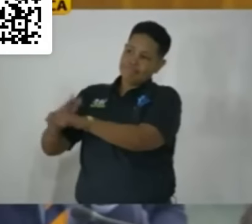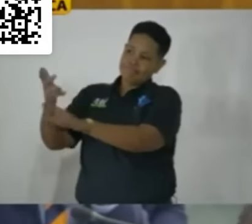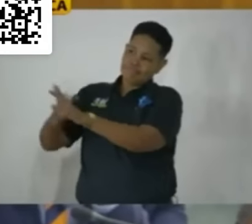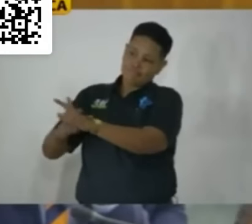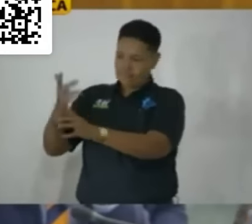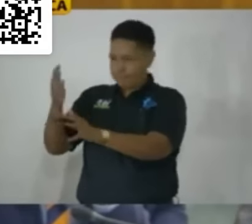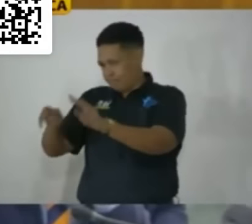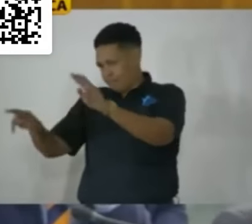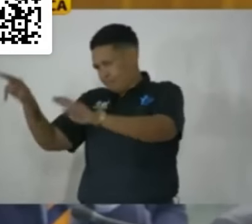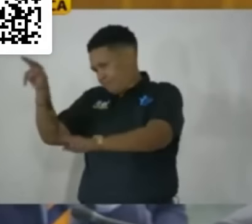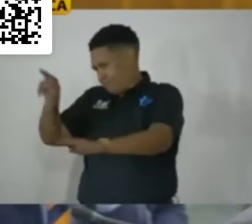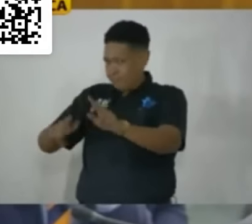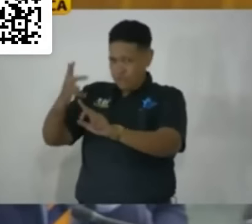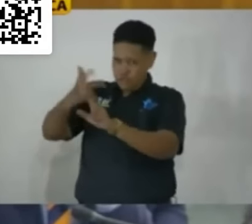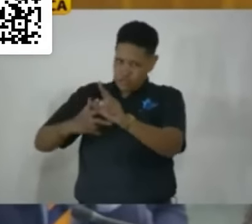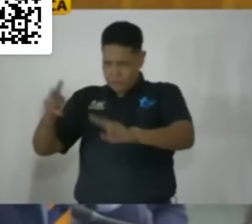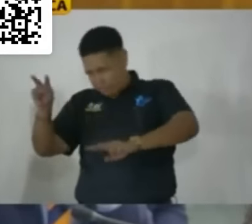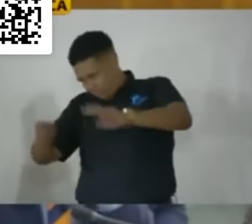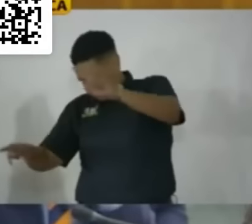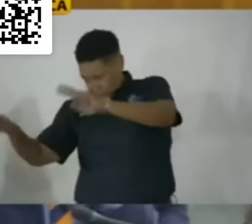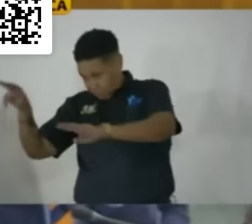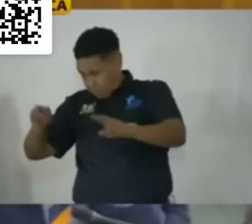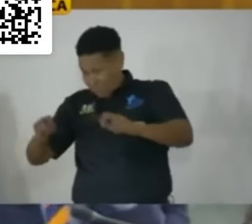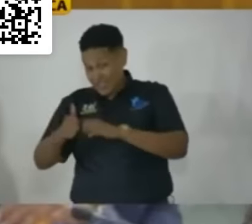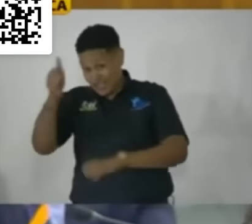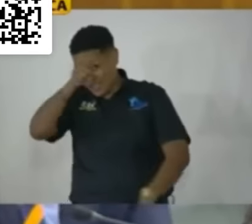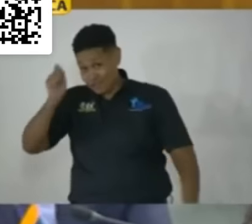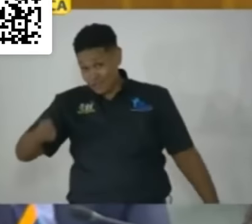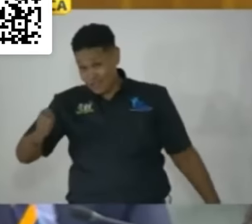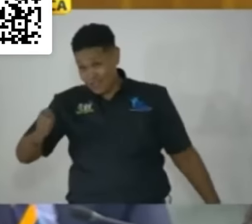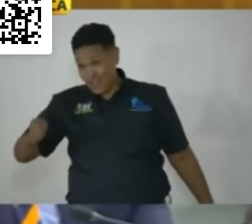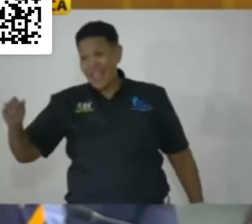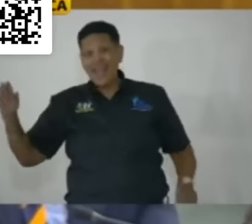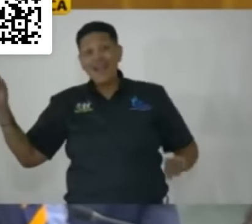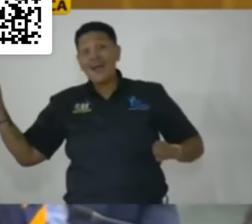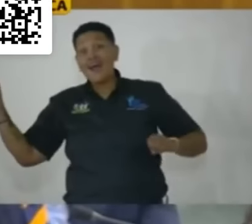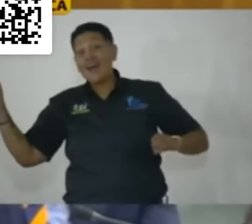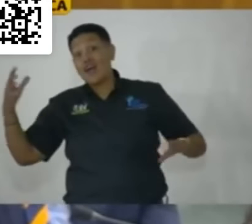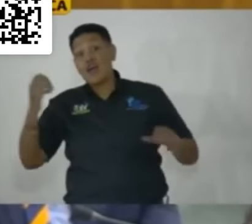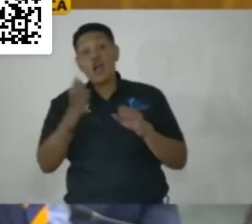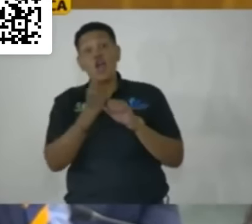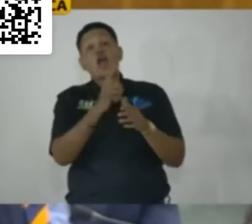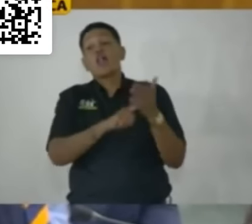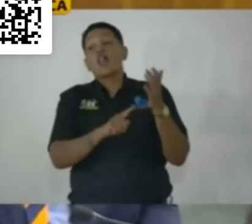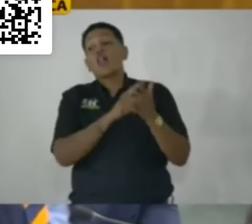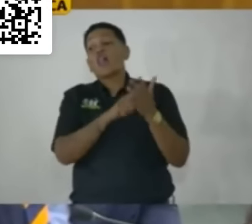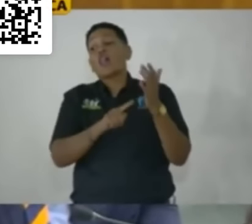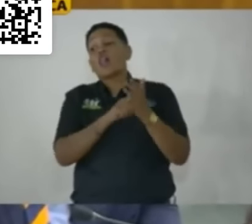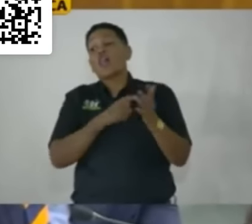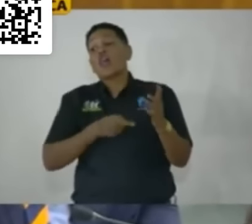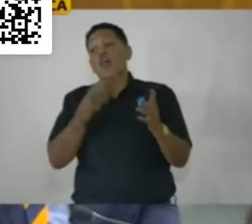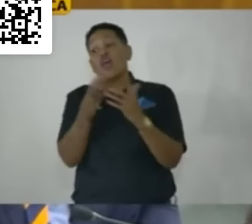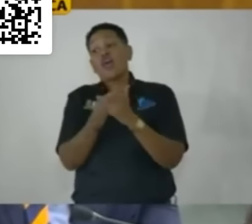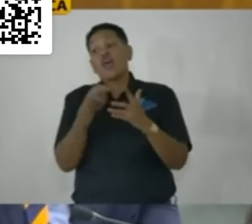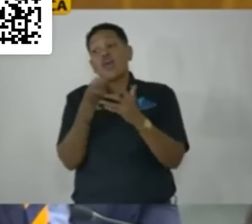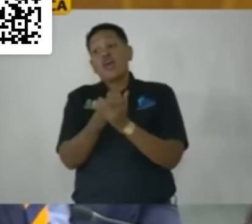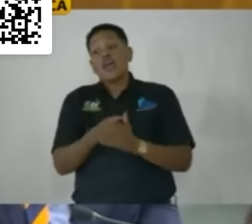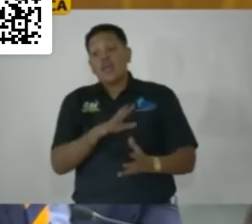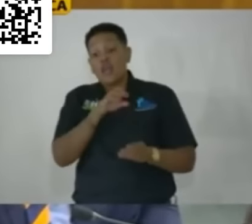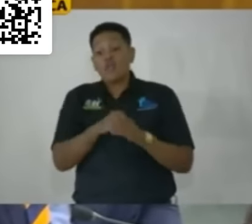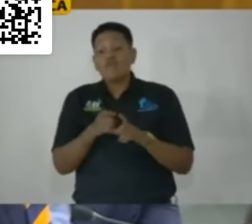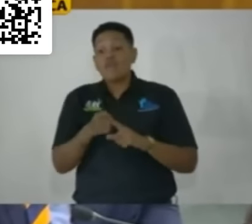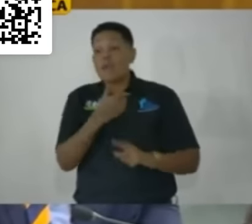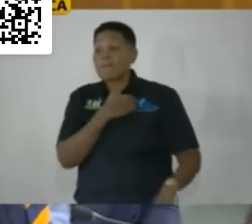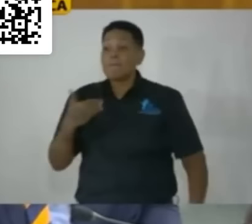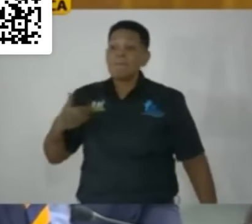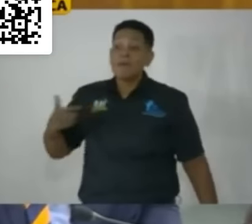And that triggered a lot of criticisms, including from members